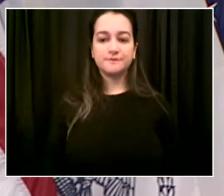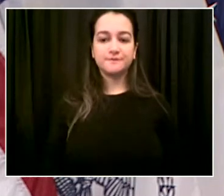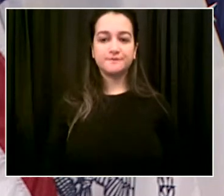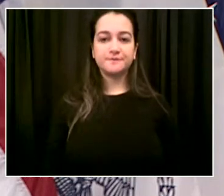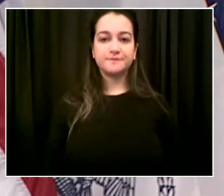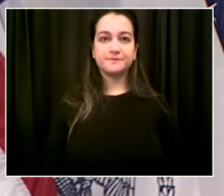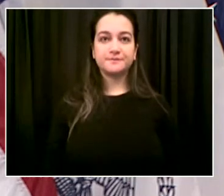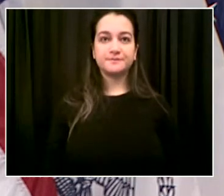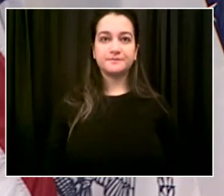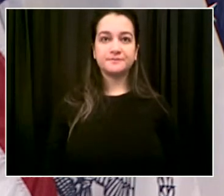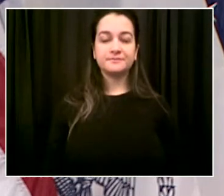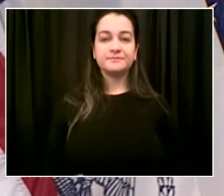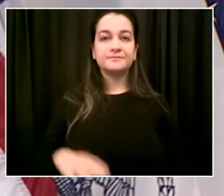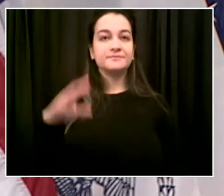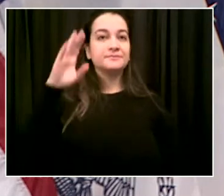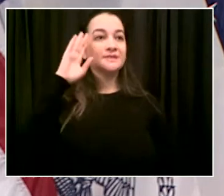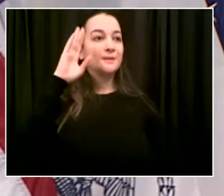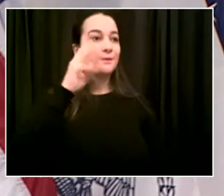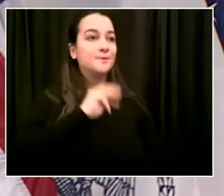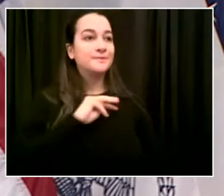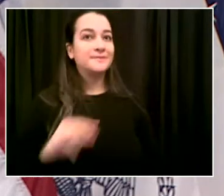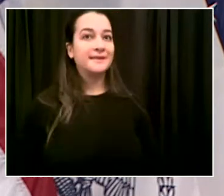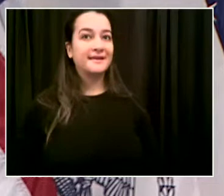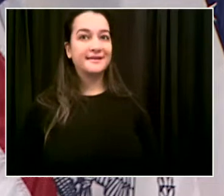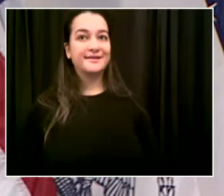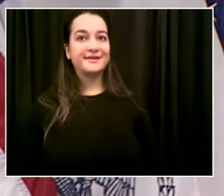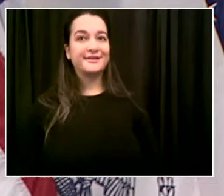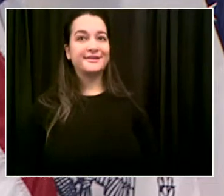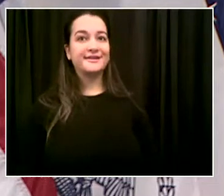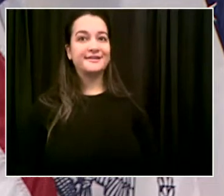job offered to Ms. Forgionne and she turned it down?